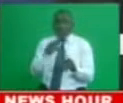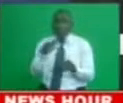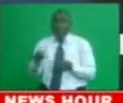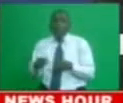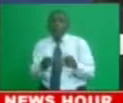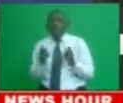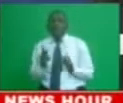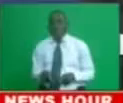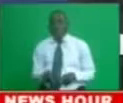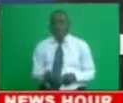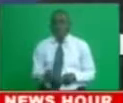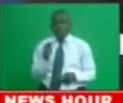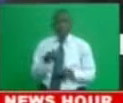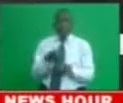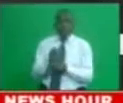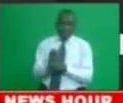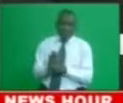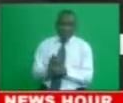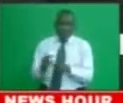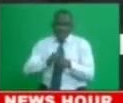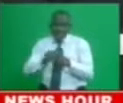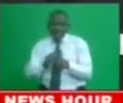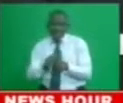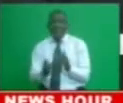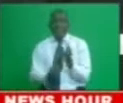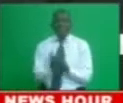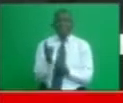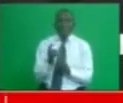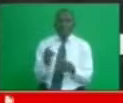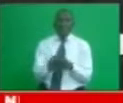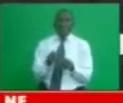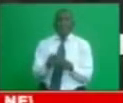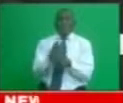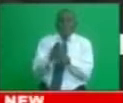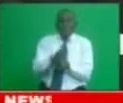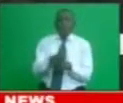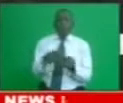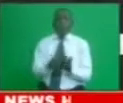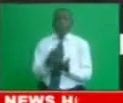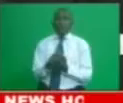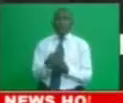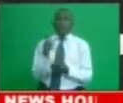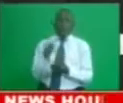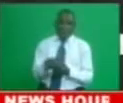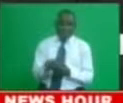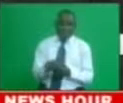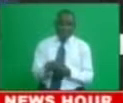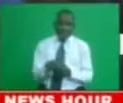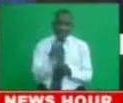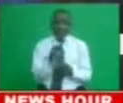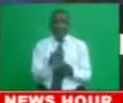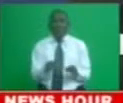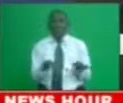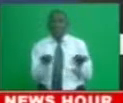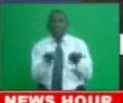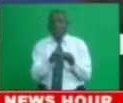human beings, who recruits, trains, develops, and retains them must be a crucial